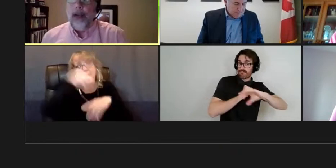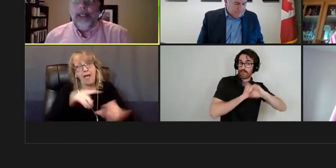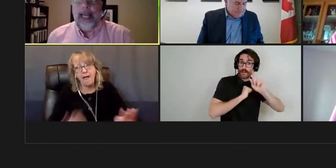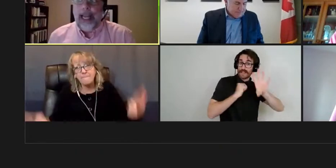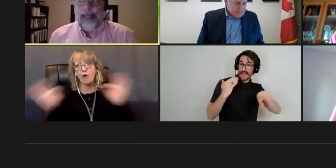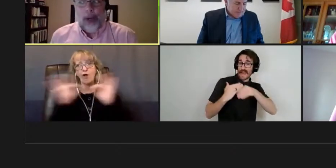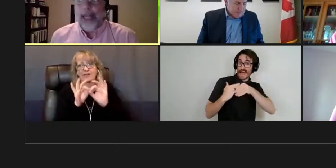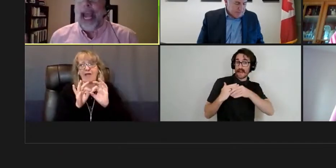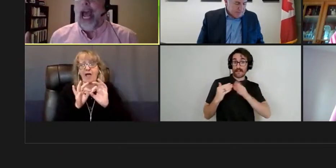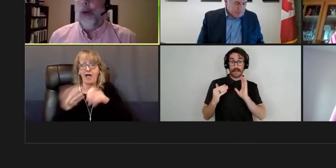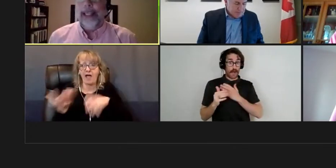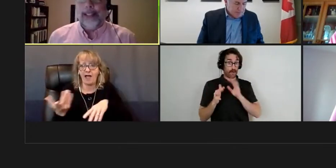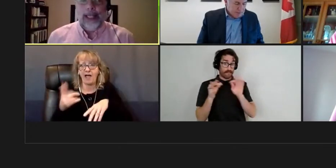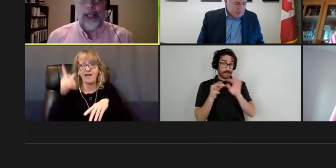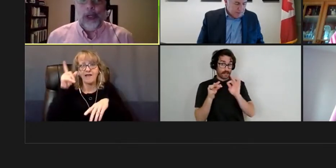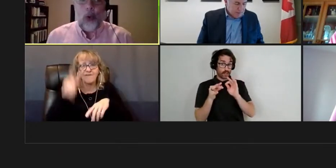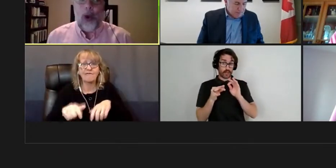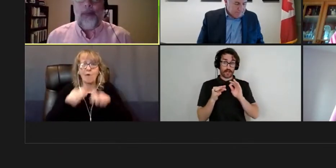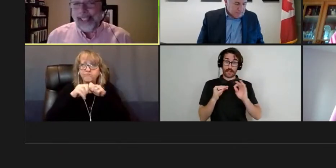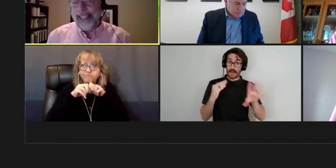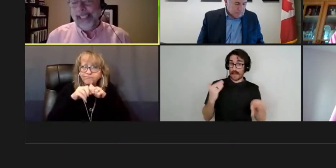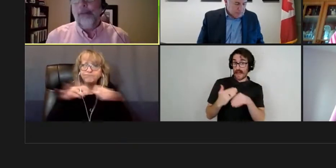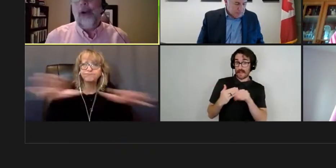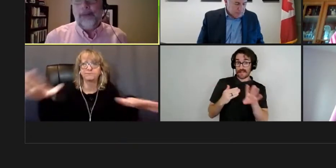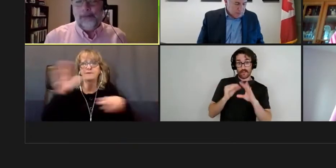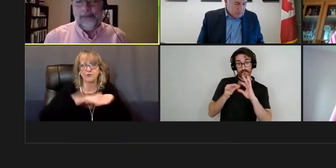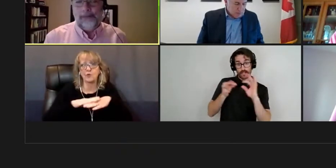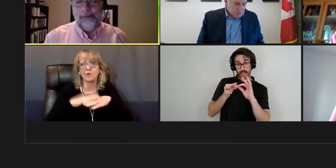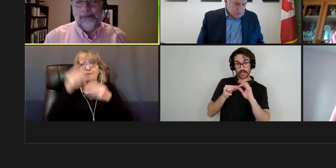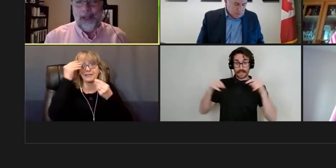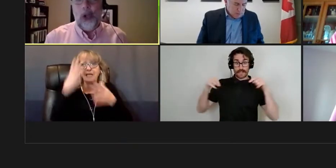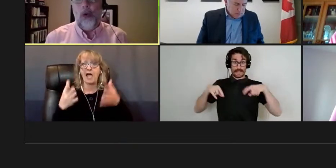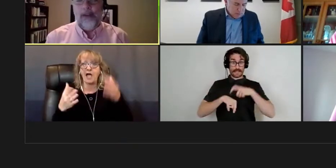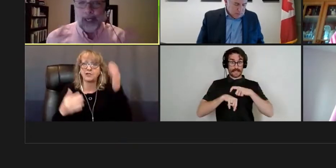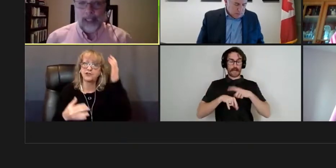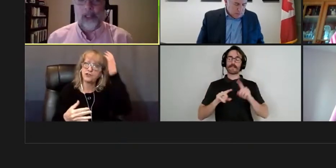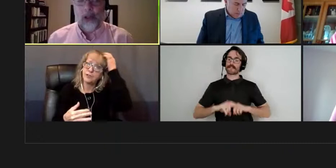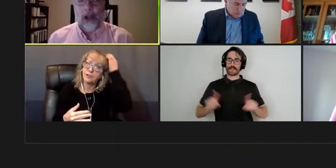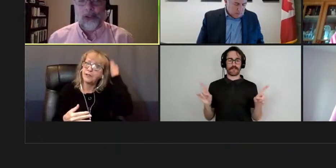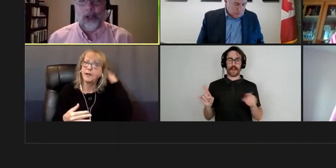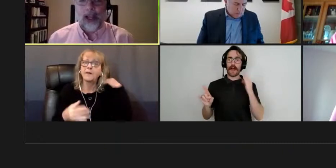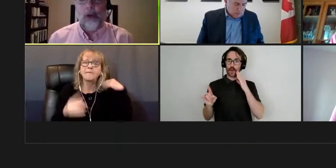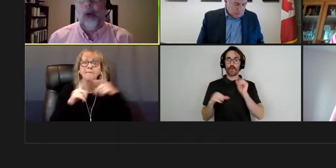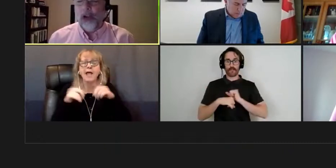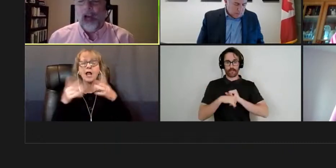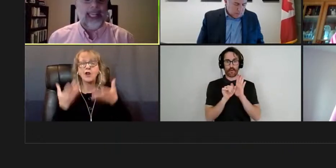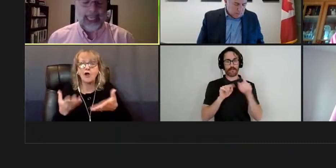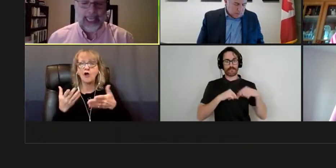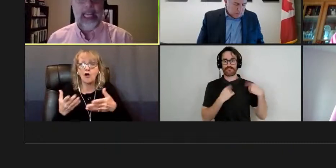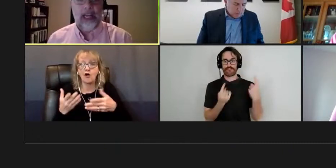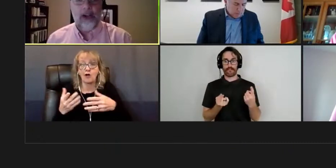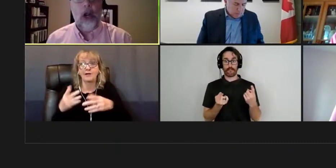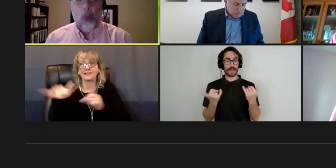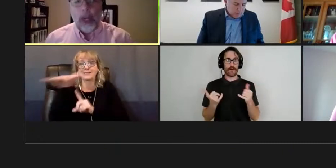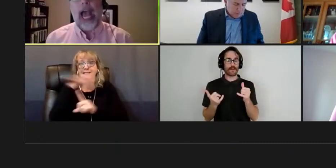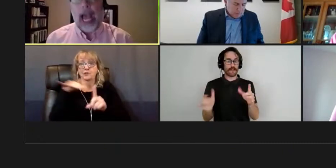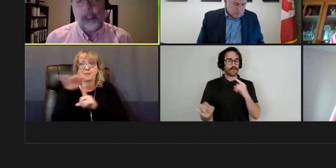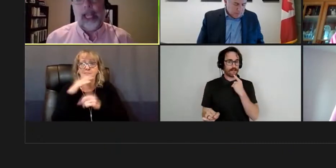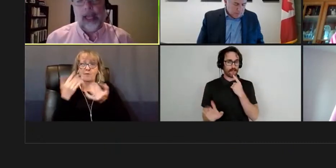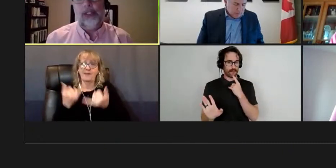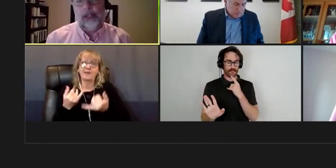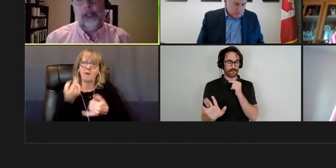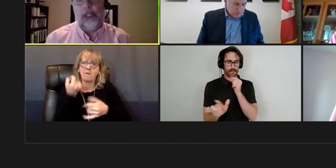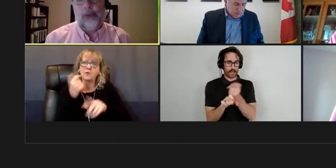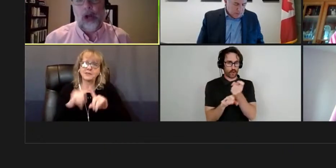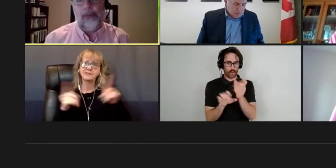I would say it right now is, you know what, this is different. I know we've been in this a long time, but we're not kidding here. We actually